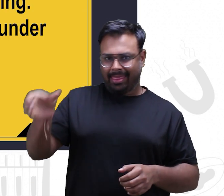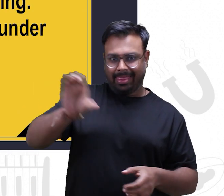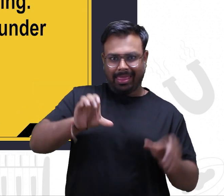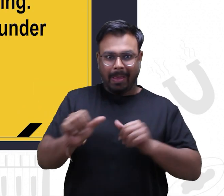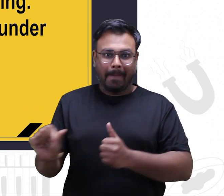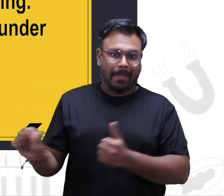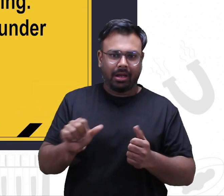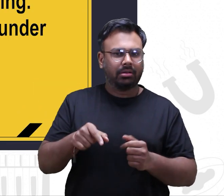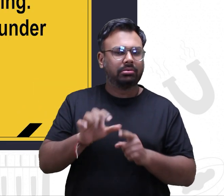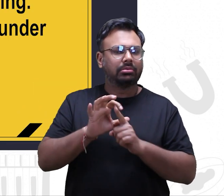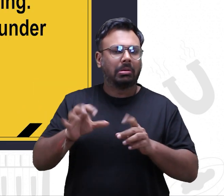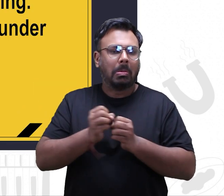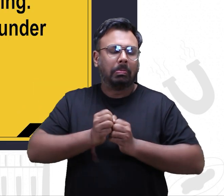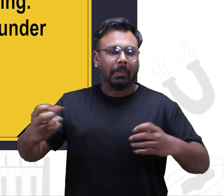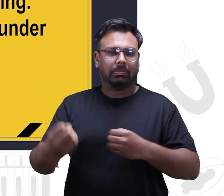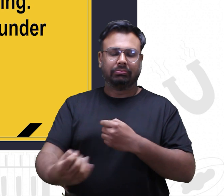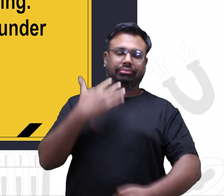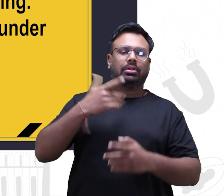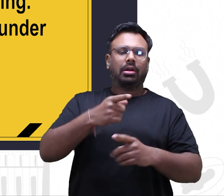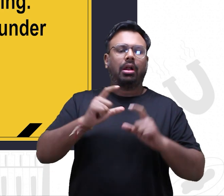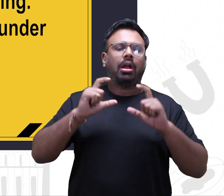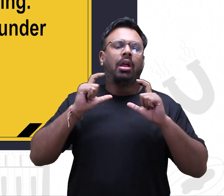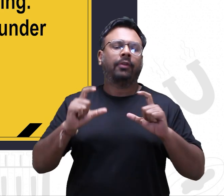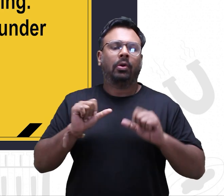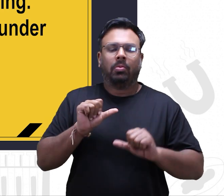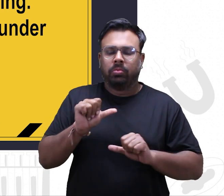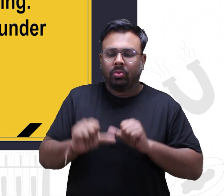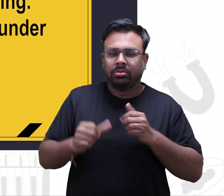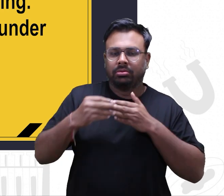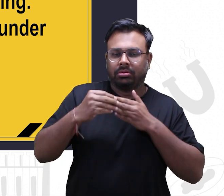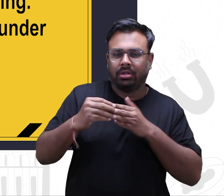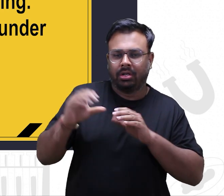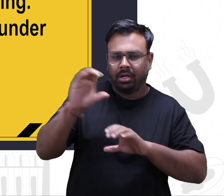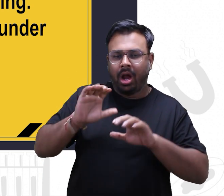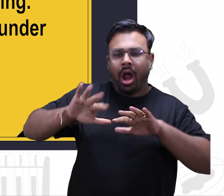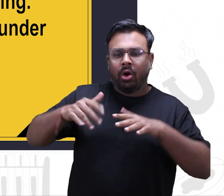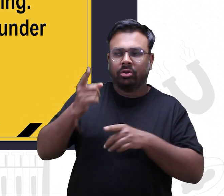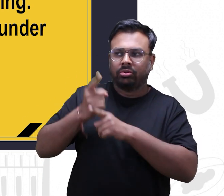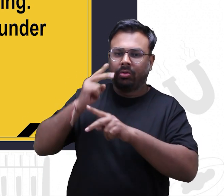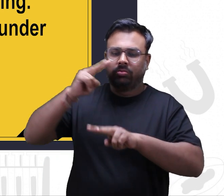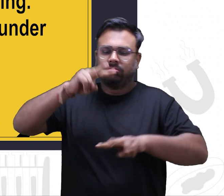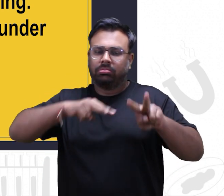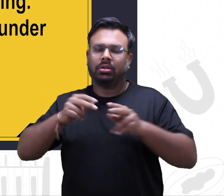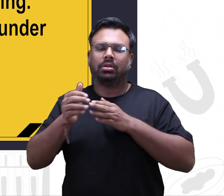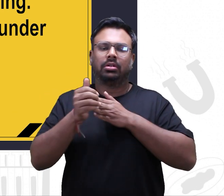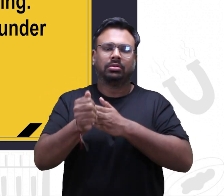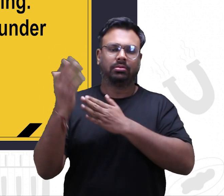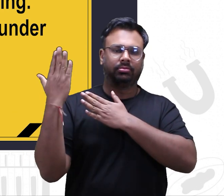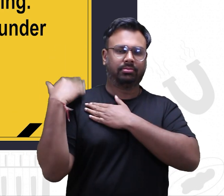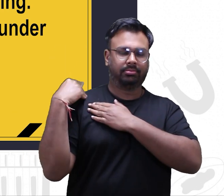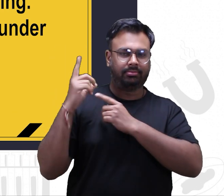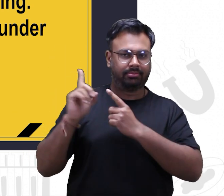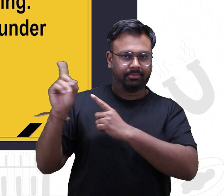Warning: always add acid to water, not the reverse, to avoid the risk of splashing and boiling. And